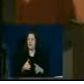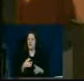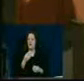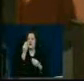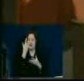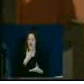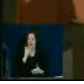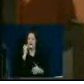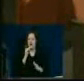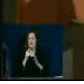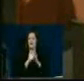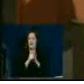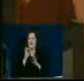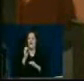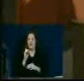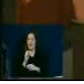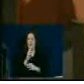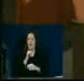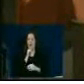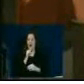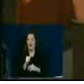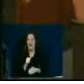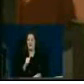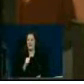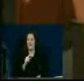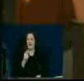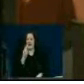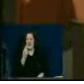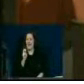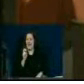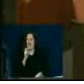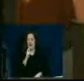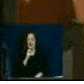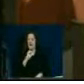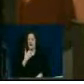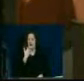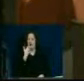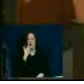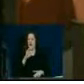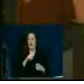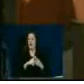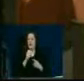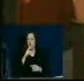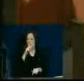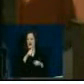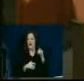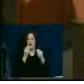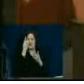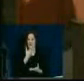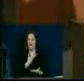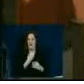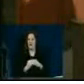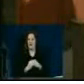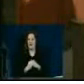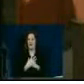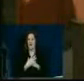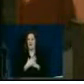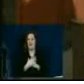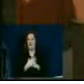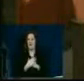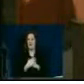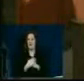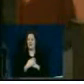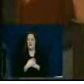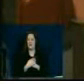us if it's legal form or not, but he doesn't want to or can't give us advice. And